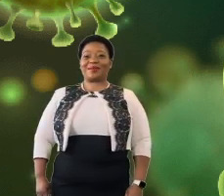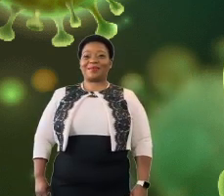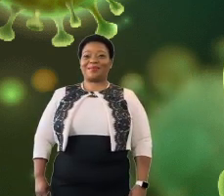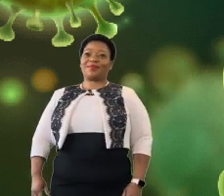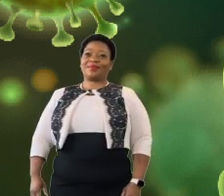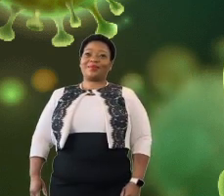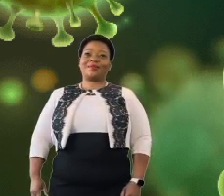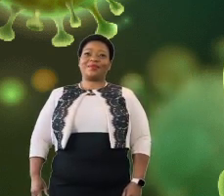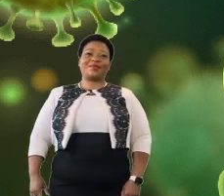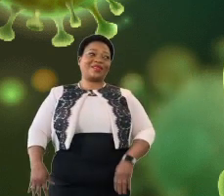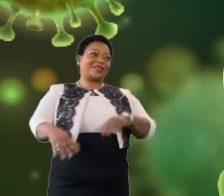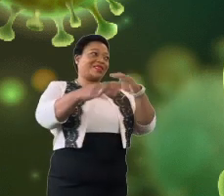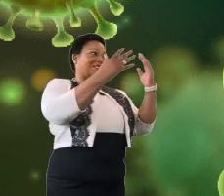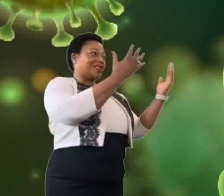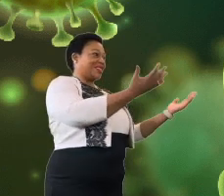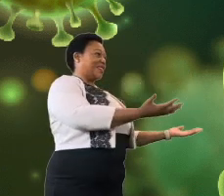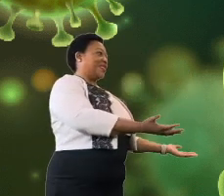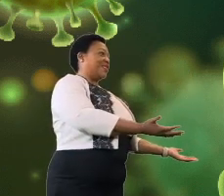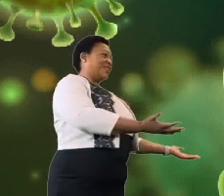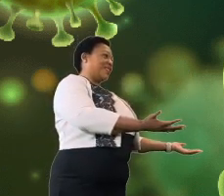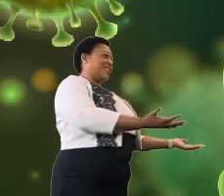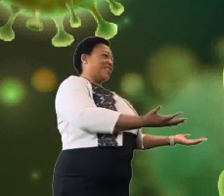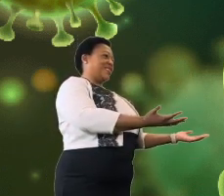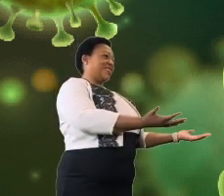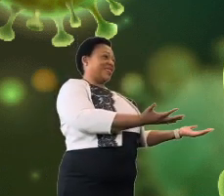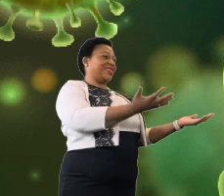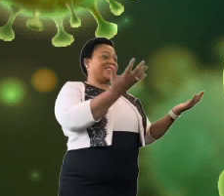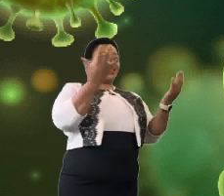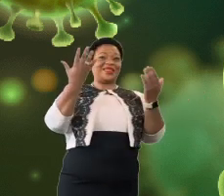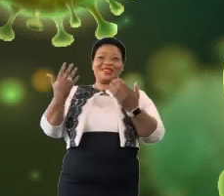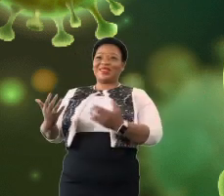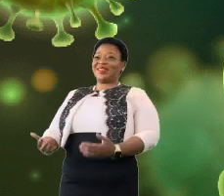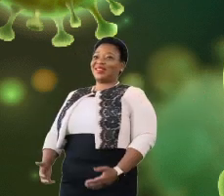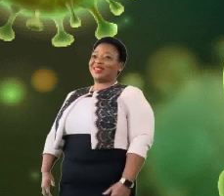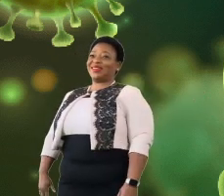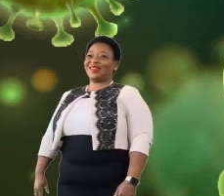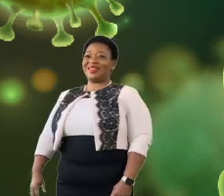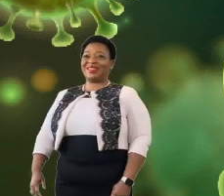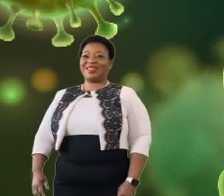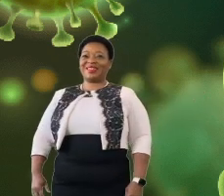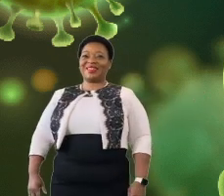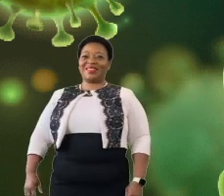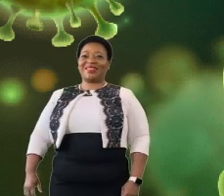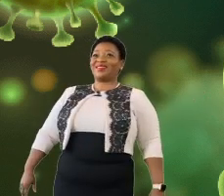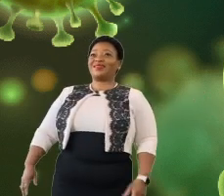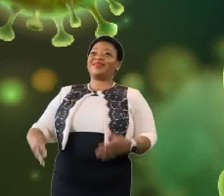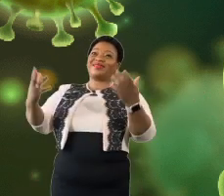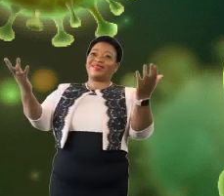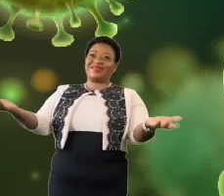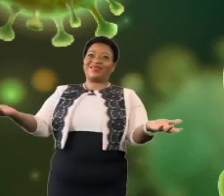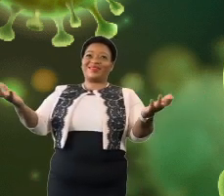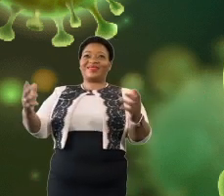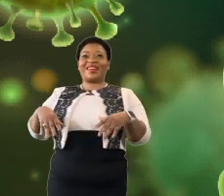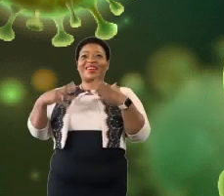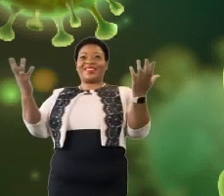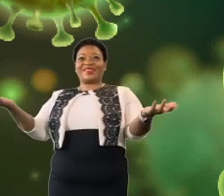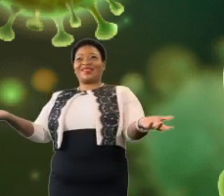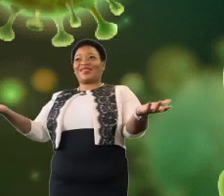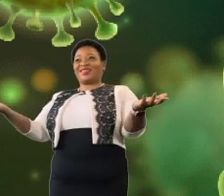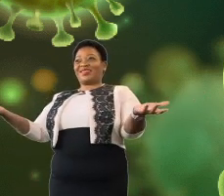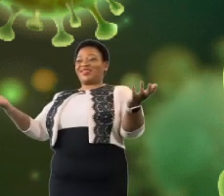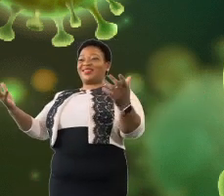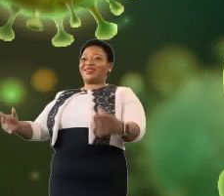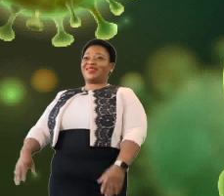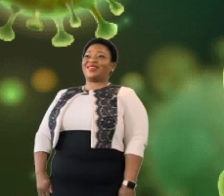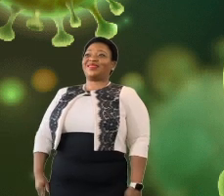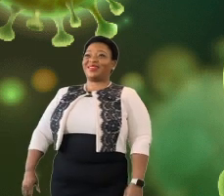off meeting through the internet platforms that we have at the moment. We're going to